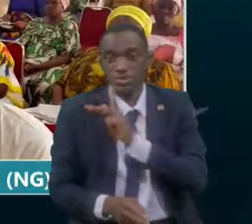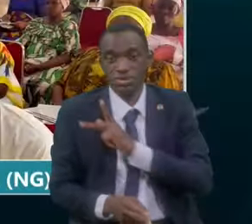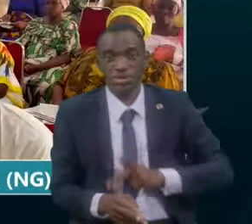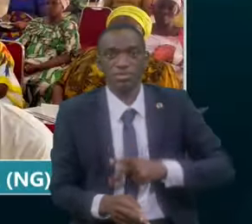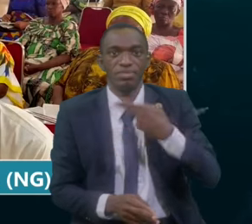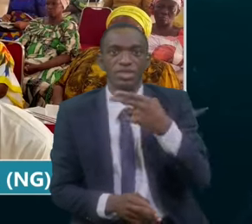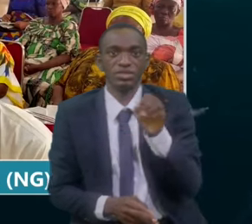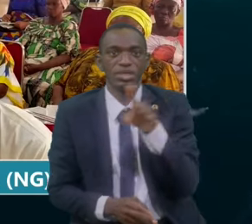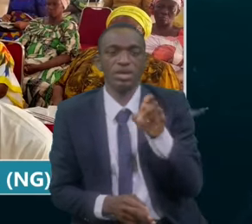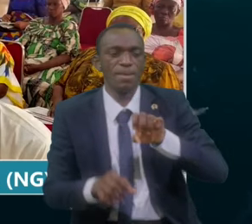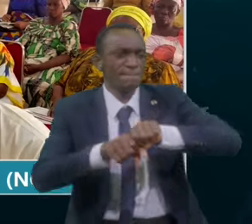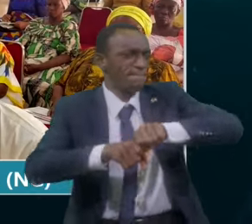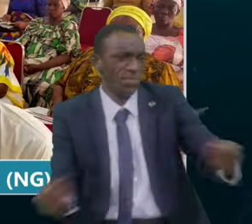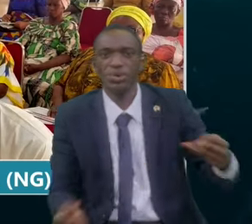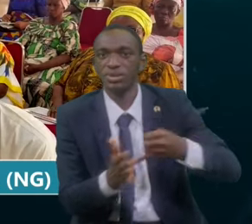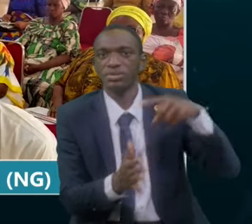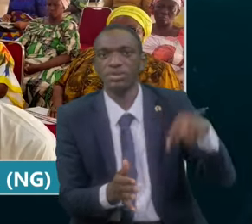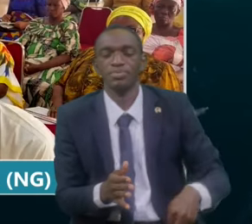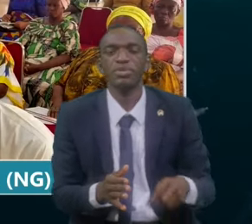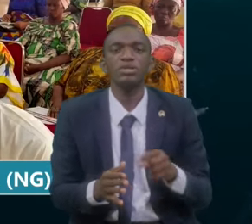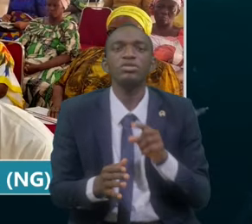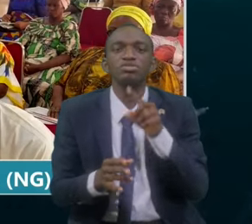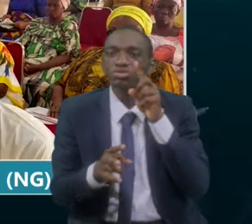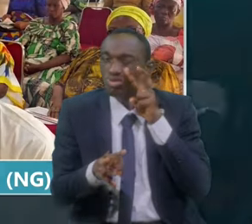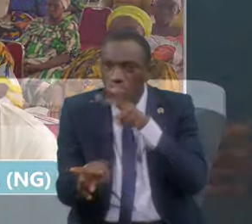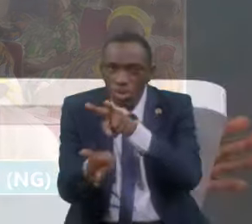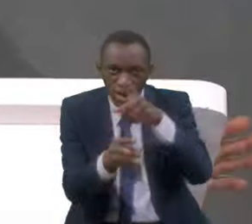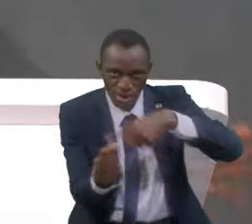there some brazen serpents,